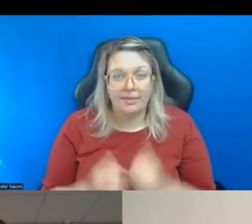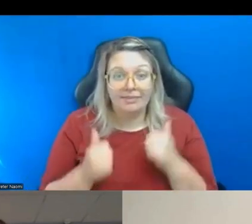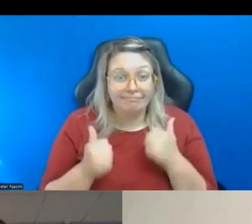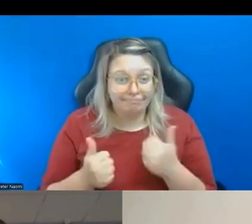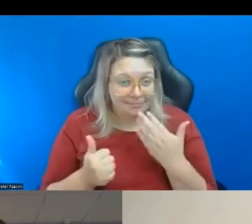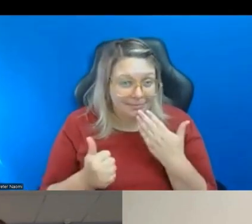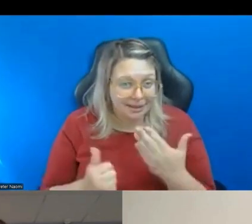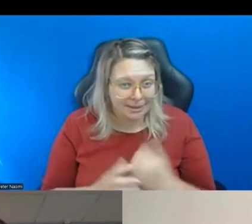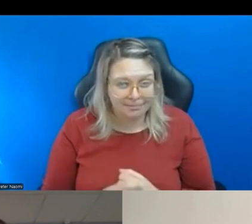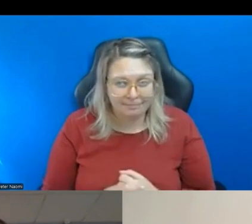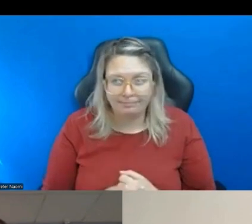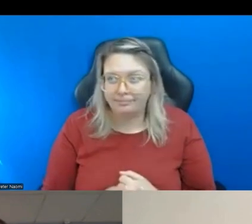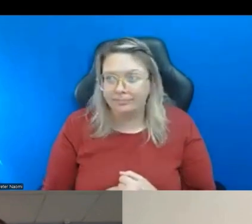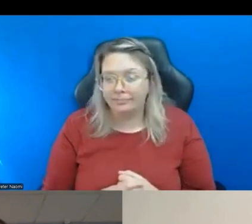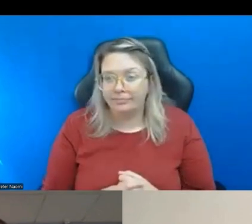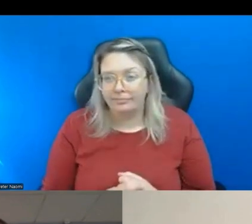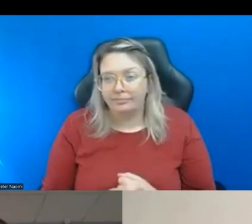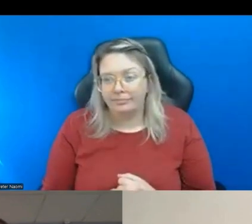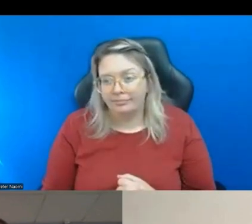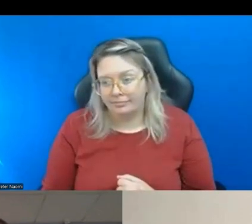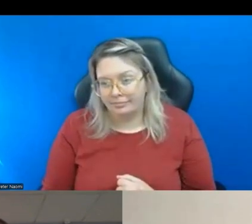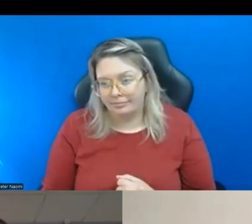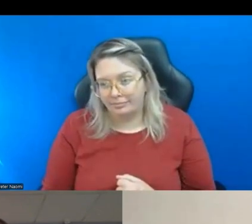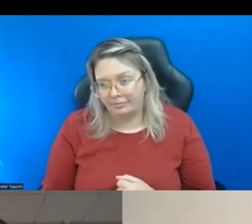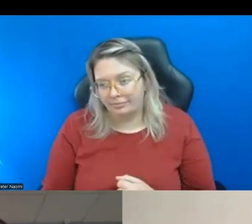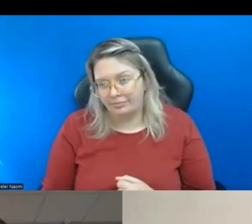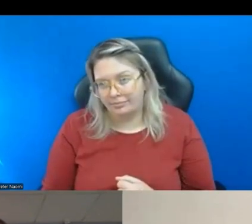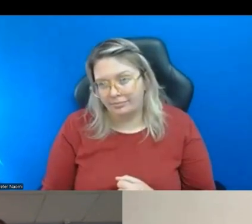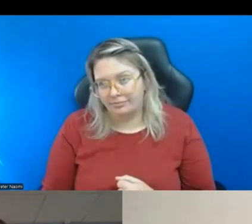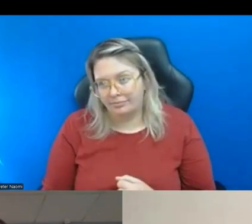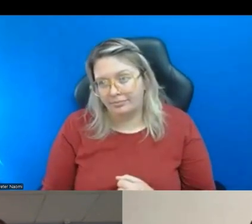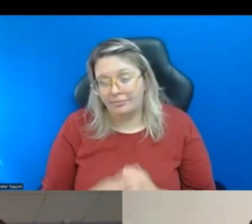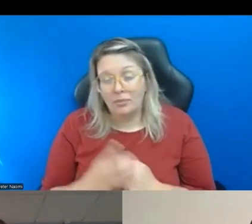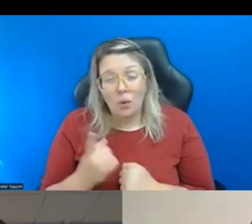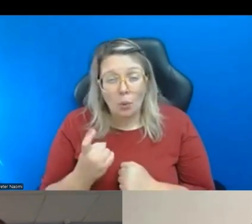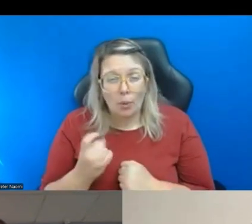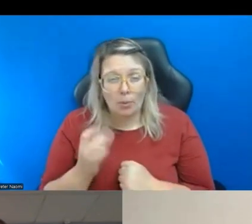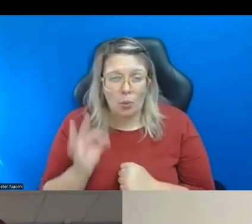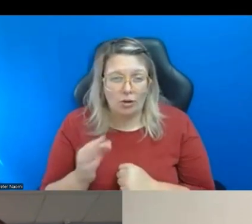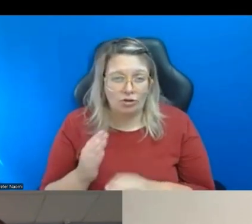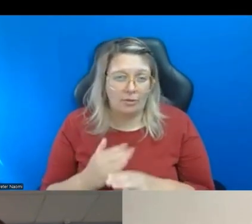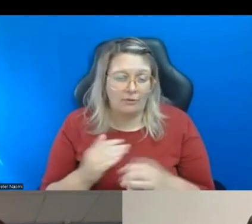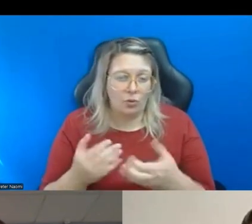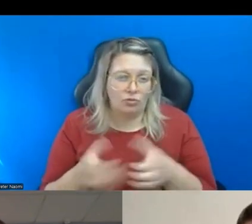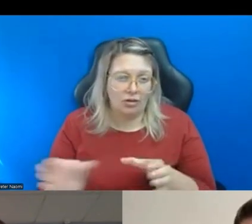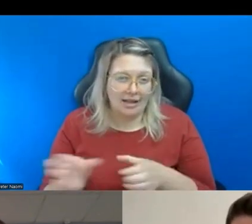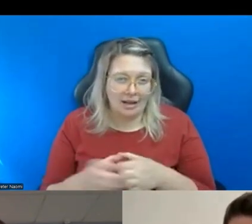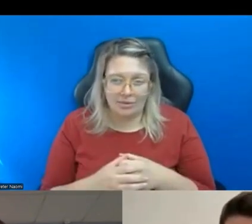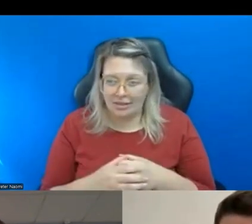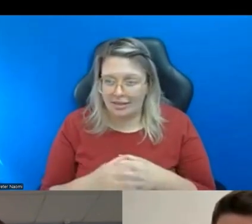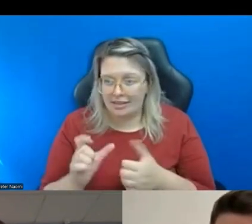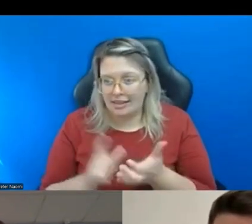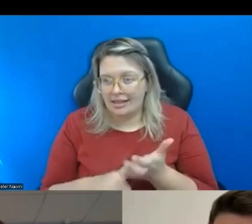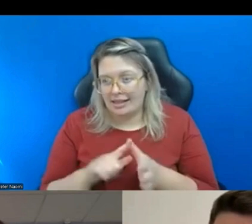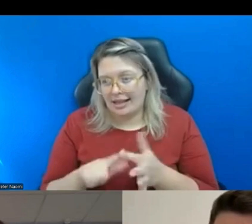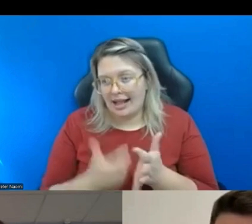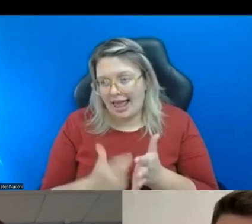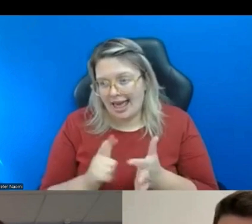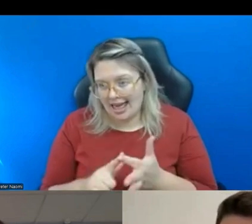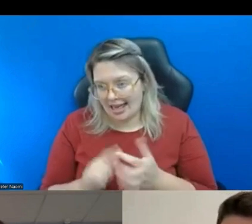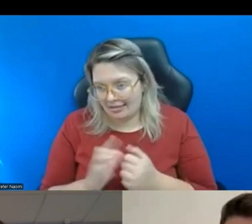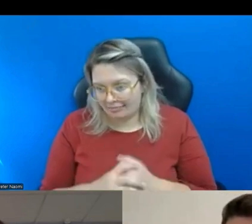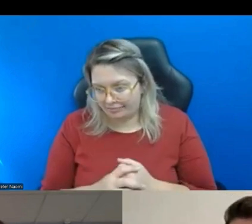Thank you, Paul. Just one other before we break out. Claire Hickey, should a lot of